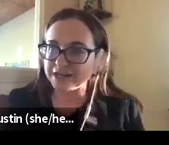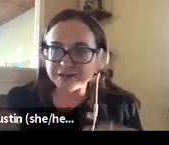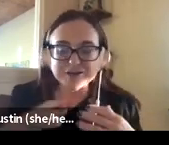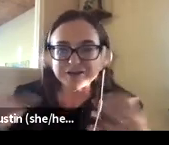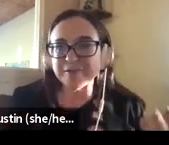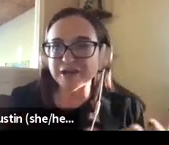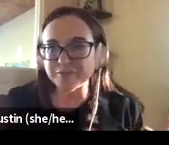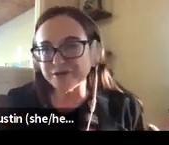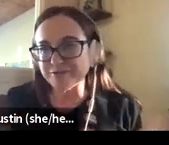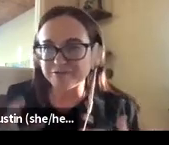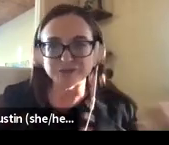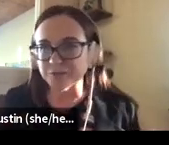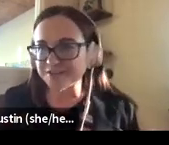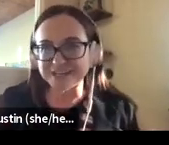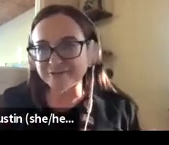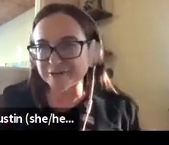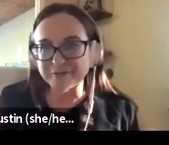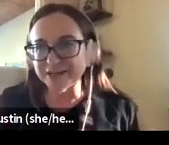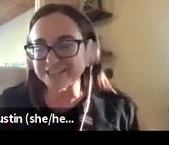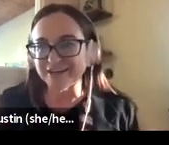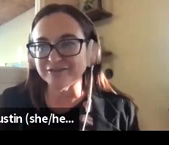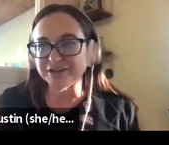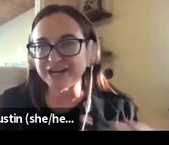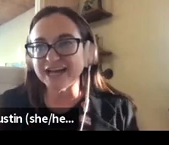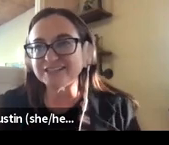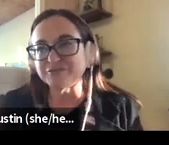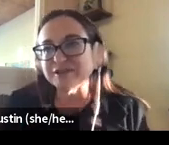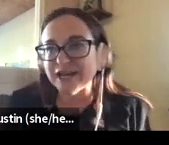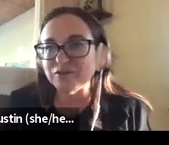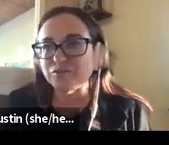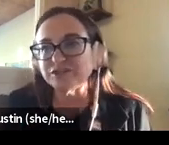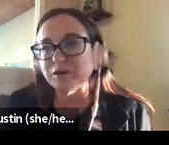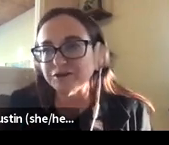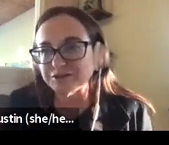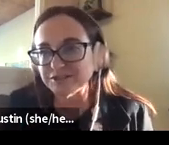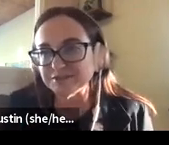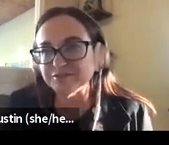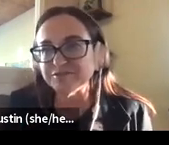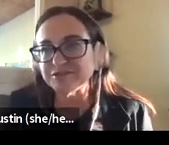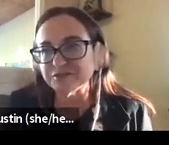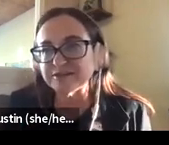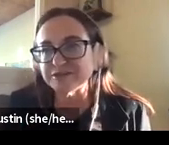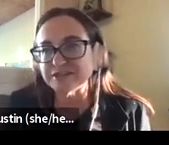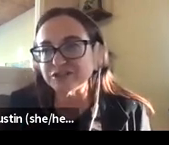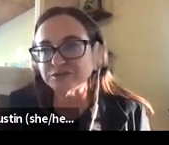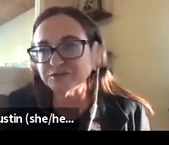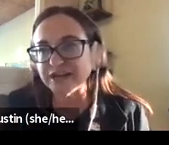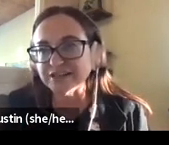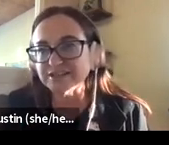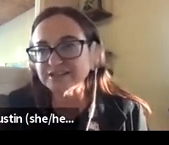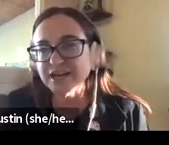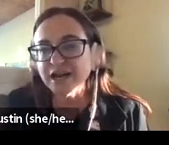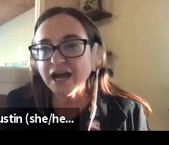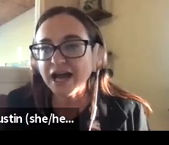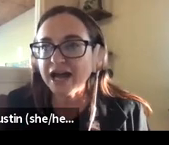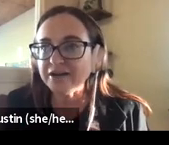already coming up with the tools that we wanted to cover as frontline responders to survivors of sexual